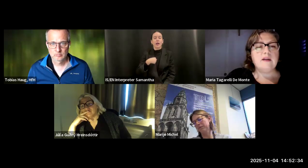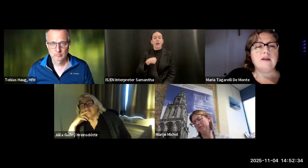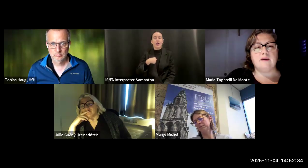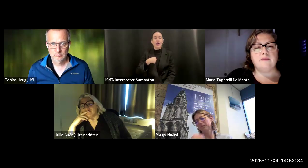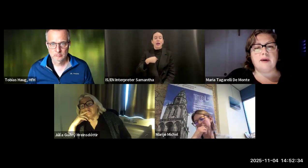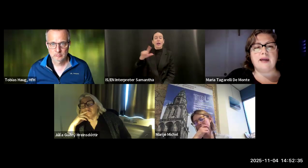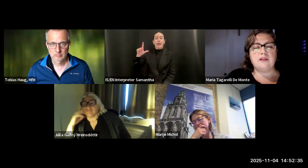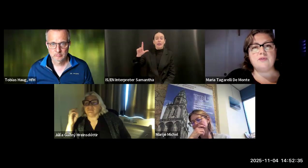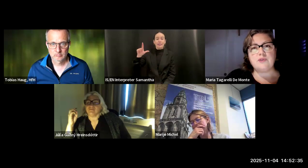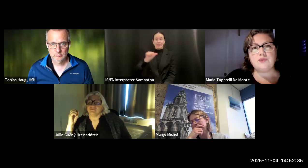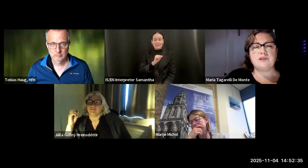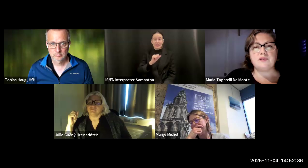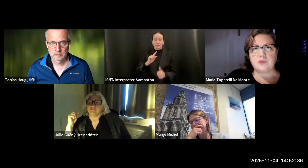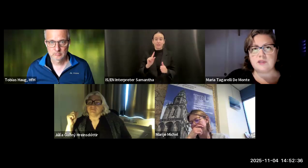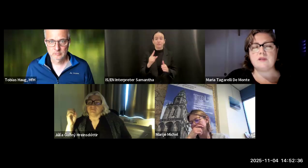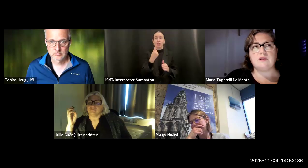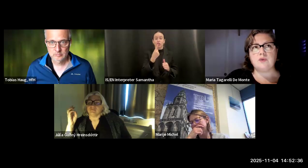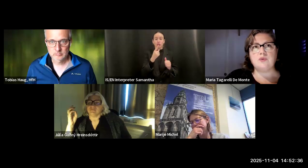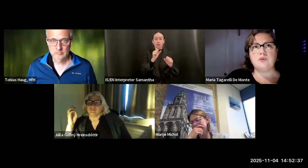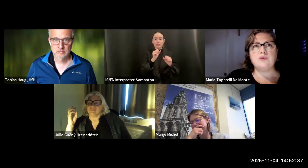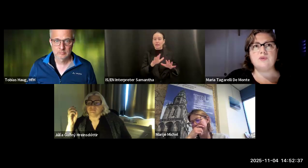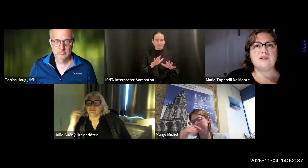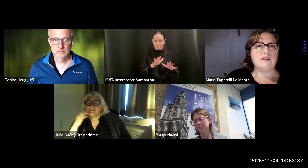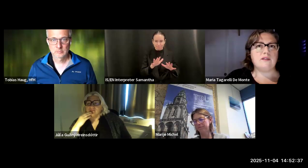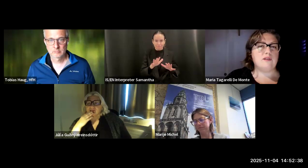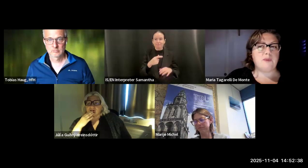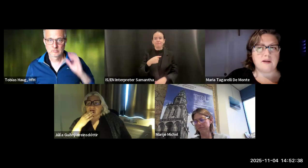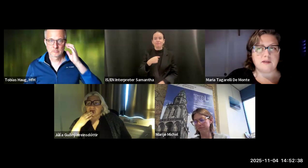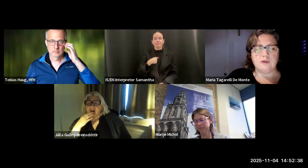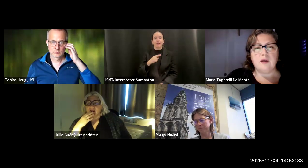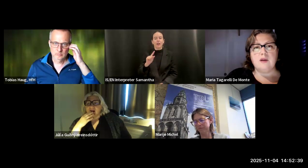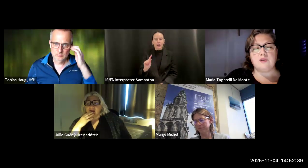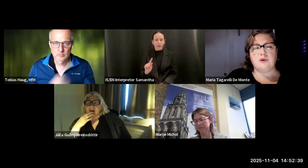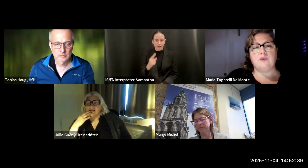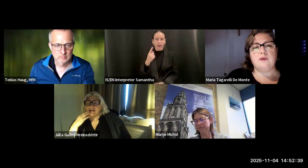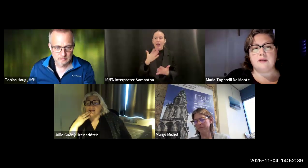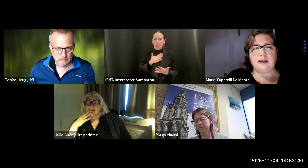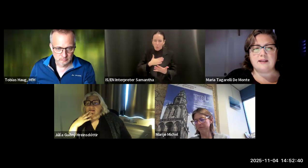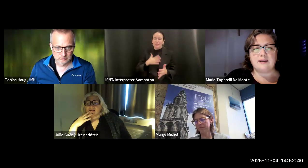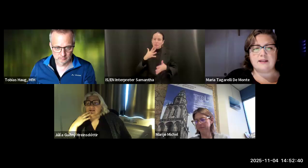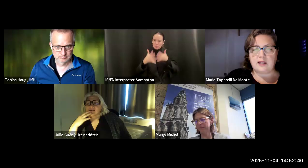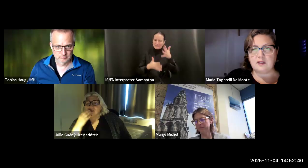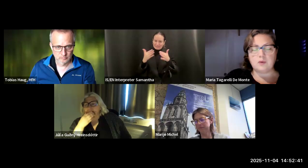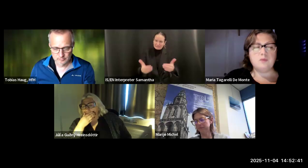can by introducing students to signing as soon as possible. So as many of